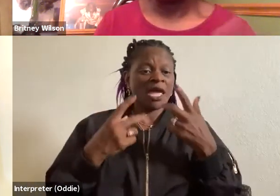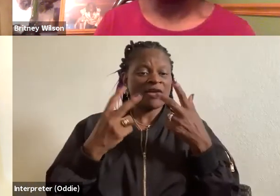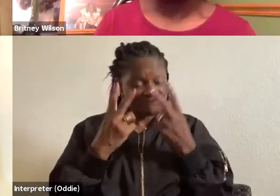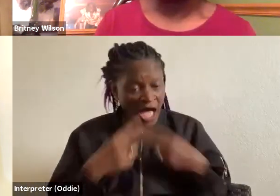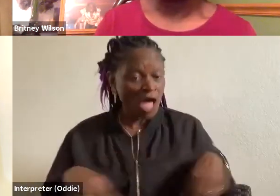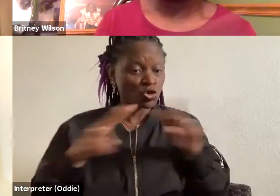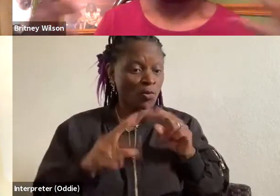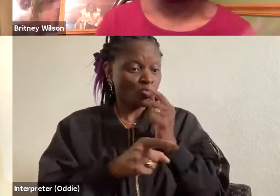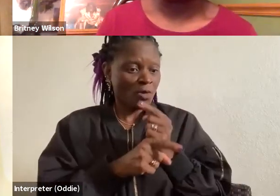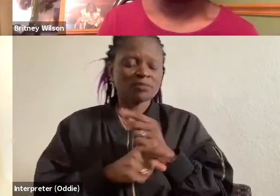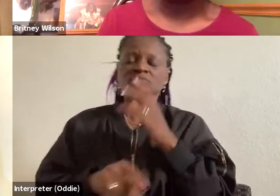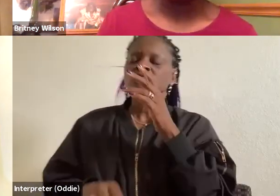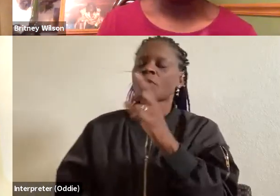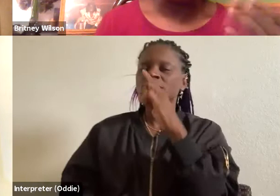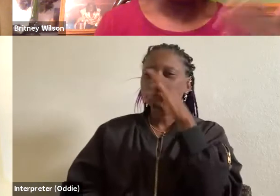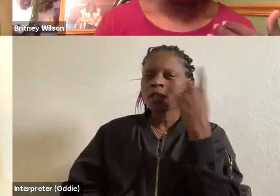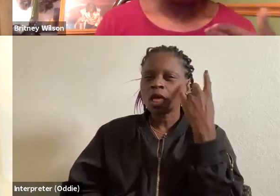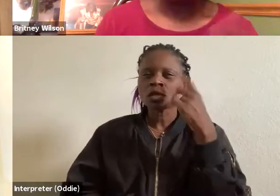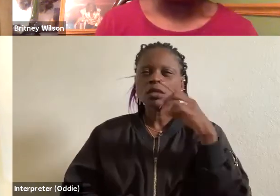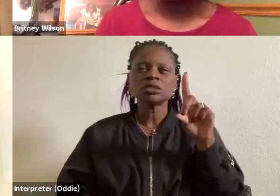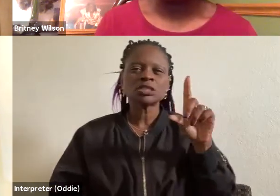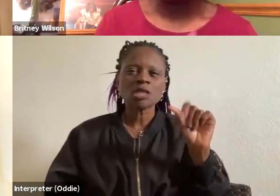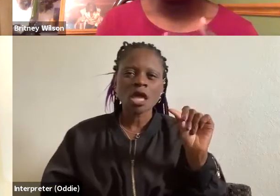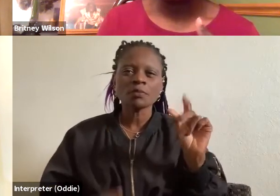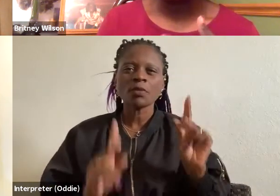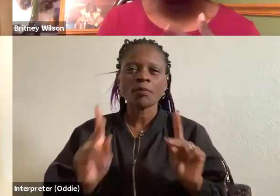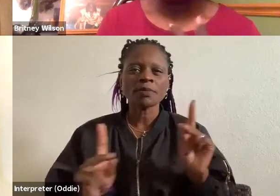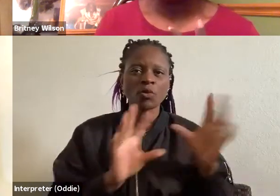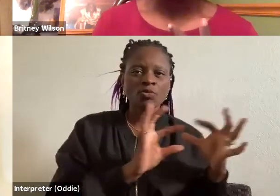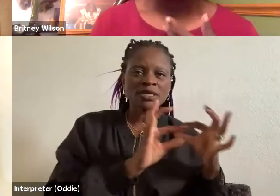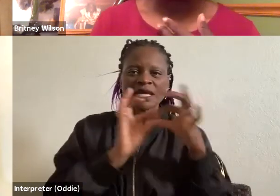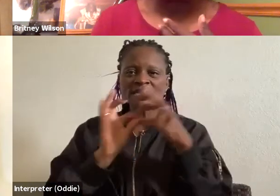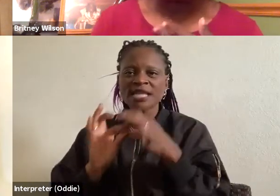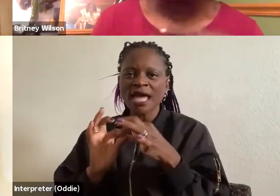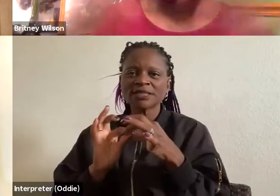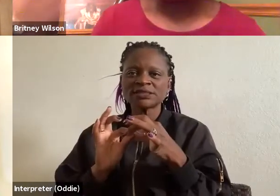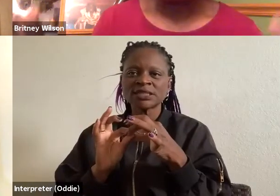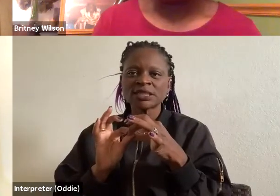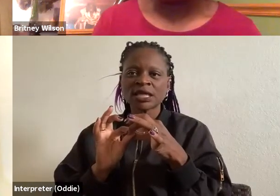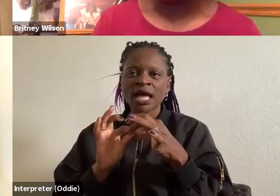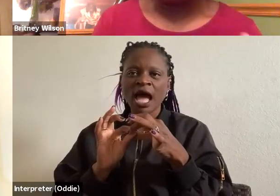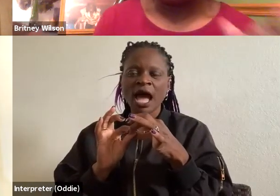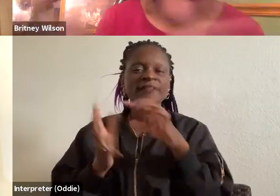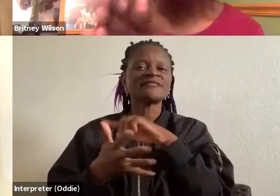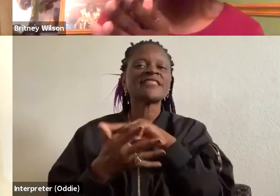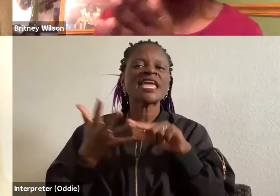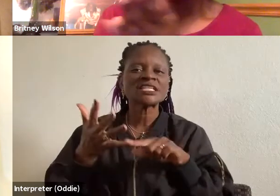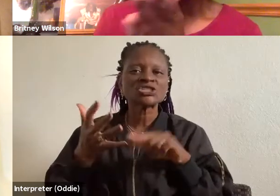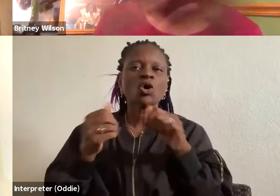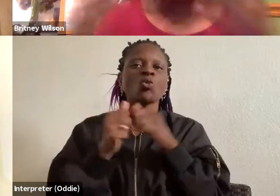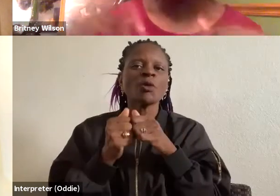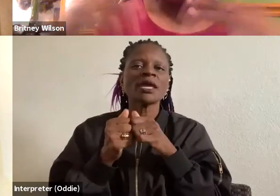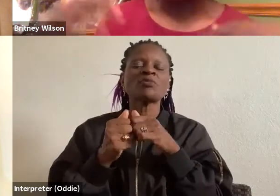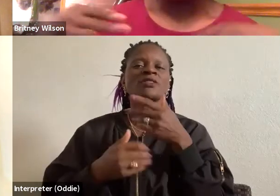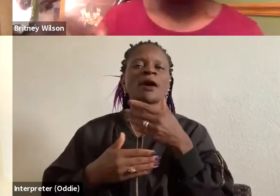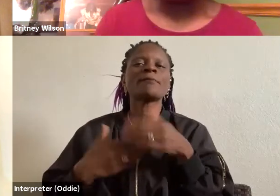people, and as Black disabled people especially, do that. We tie our sense of worth to our productivity. I'm very guilty of that. And